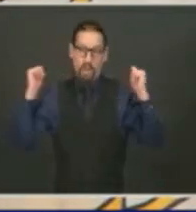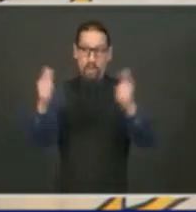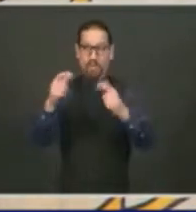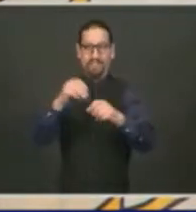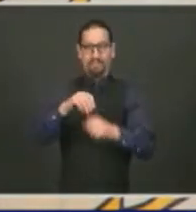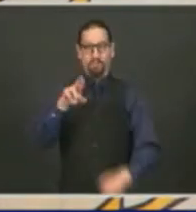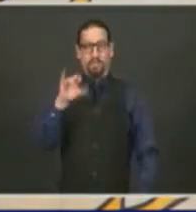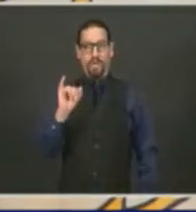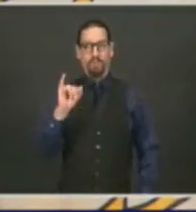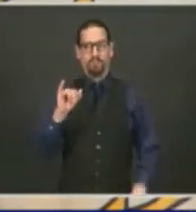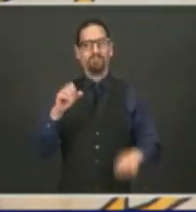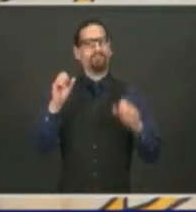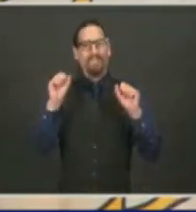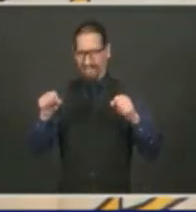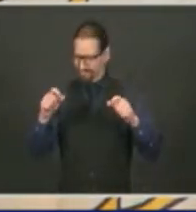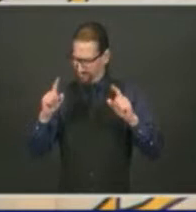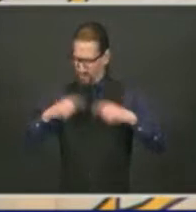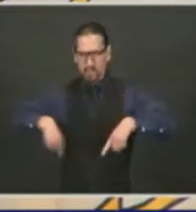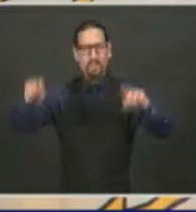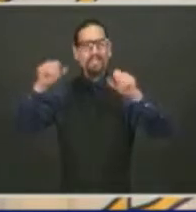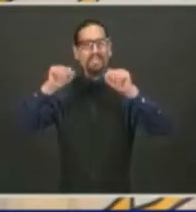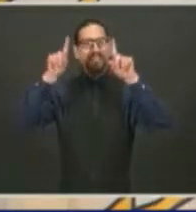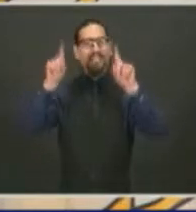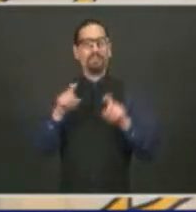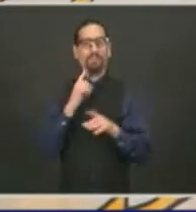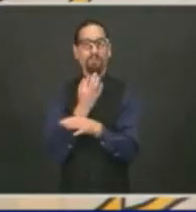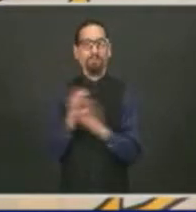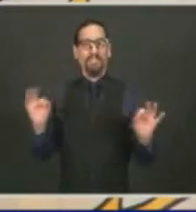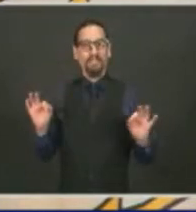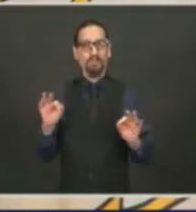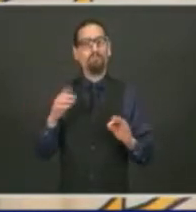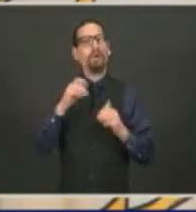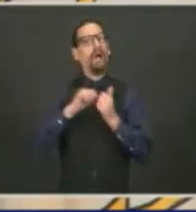You can schedule your own test at